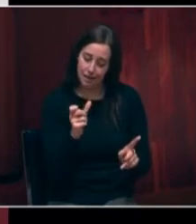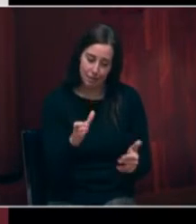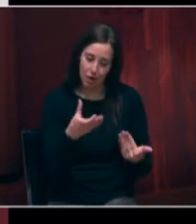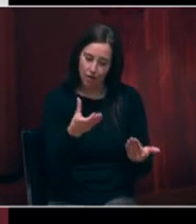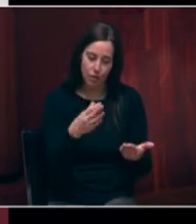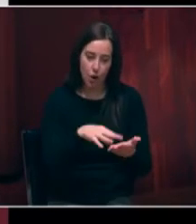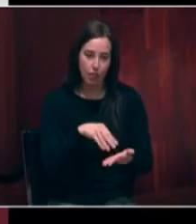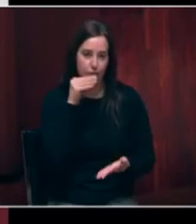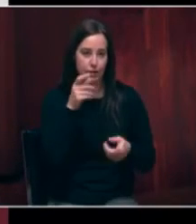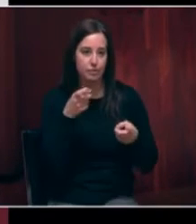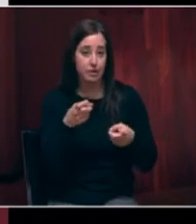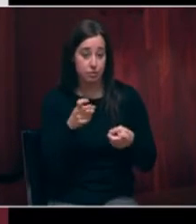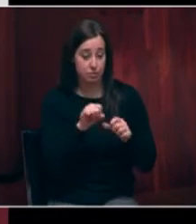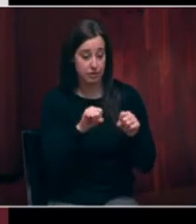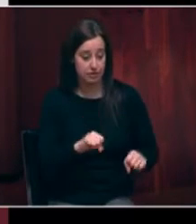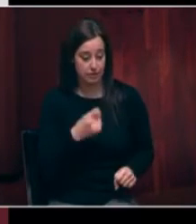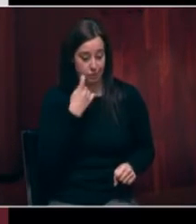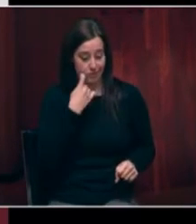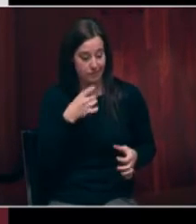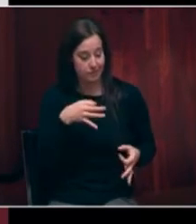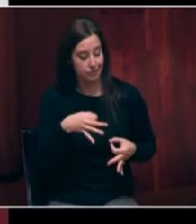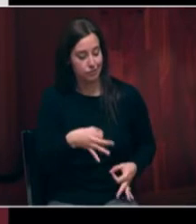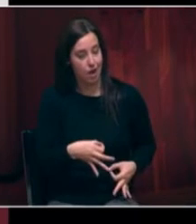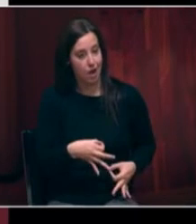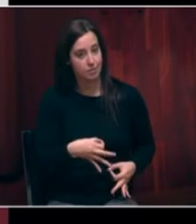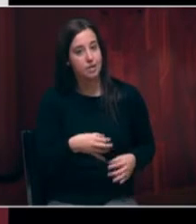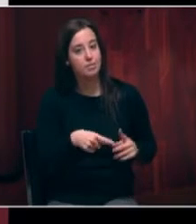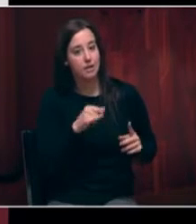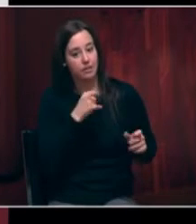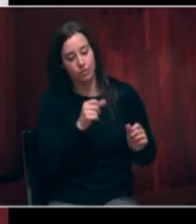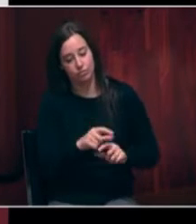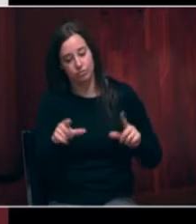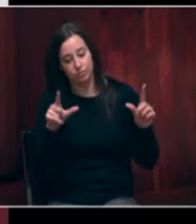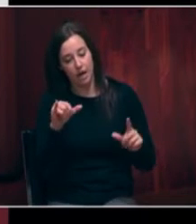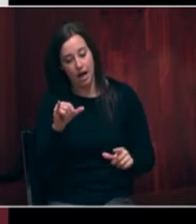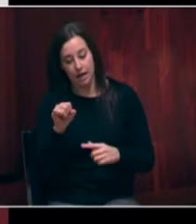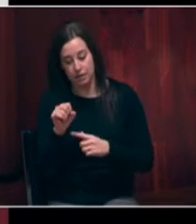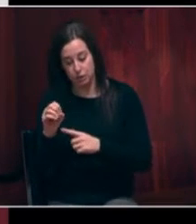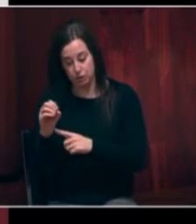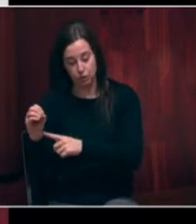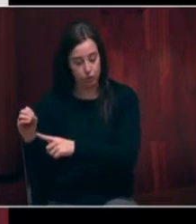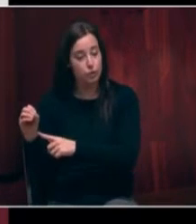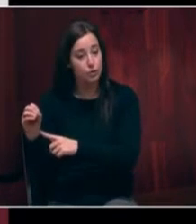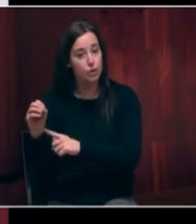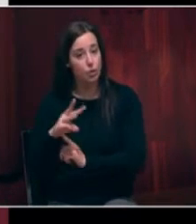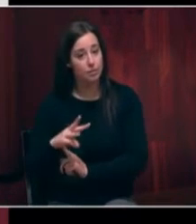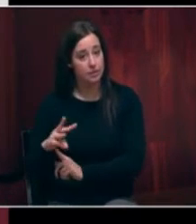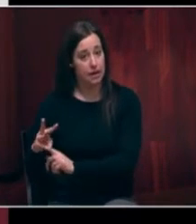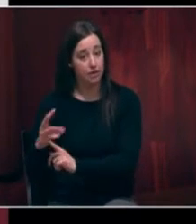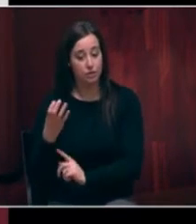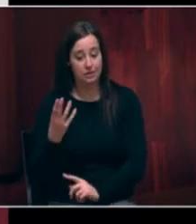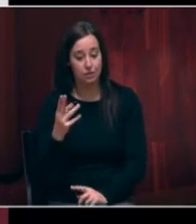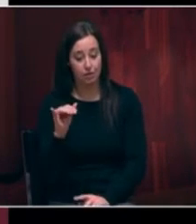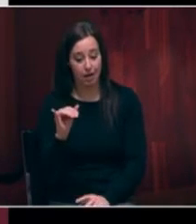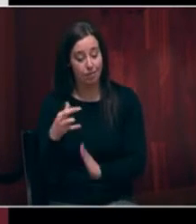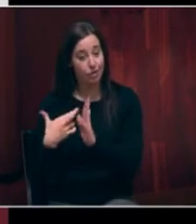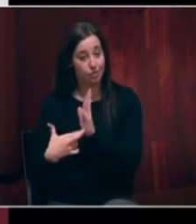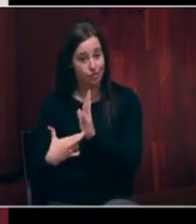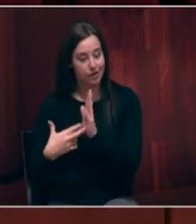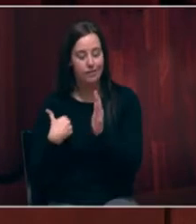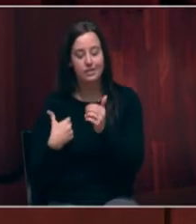learning management system that was described earlier. If you go right to our ISU's website or the CUI registry, there's a separate module there